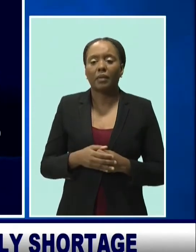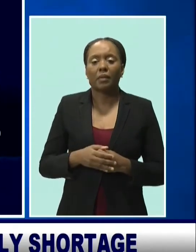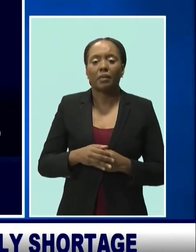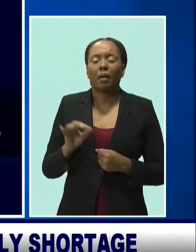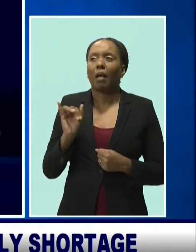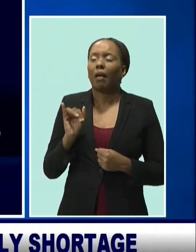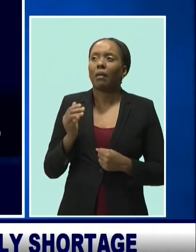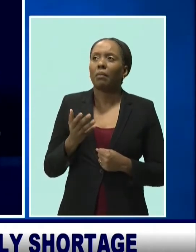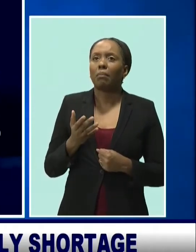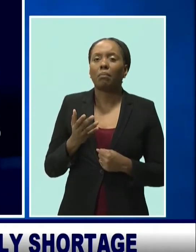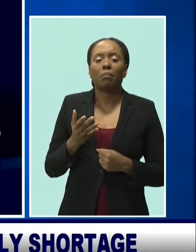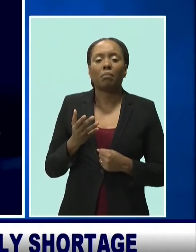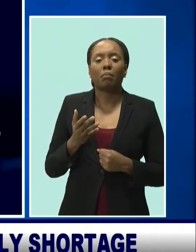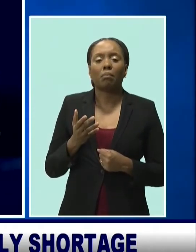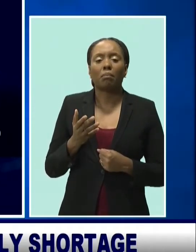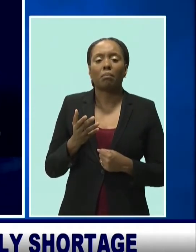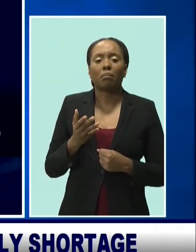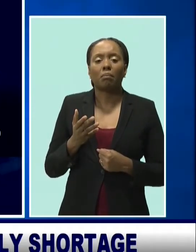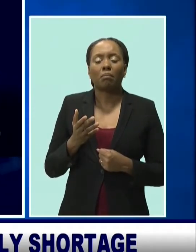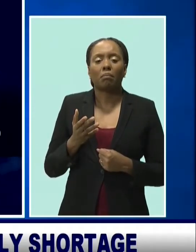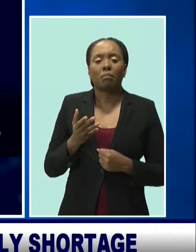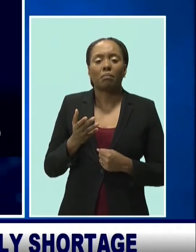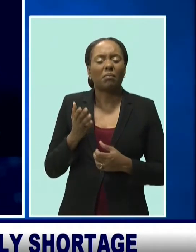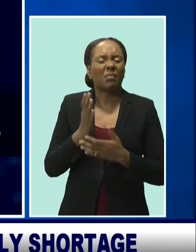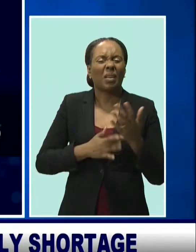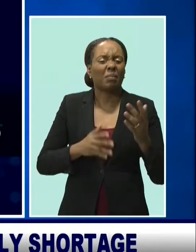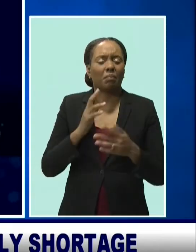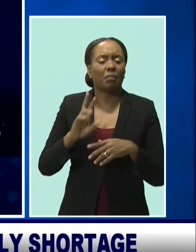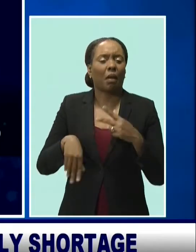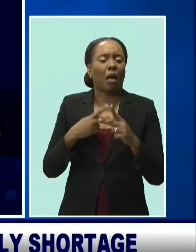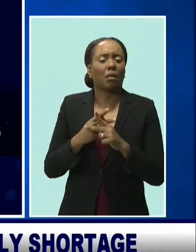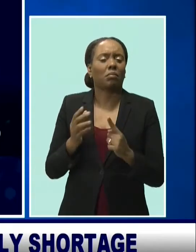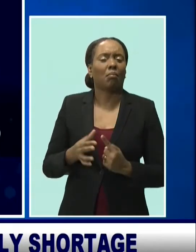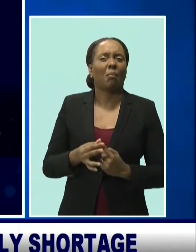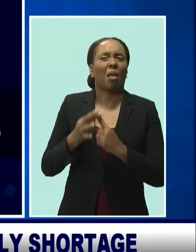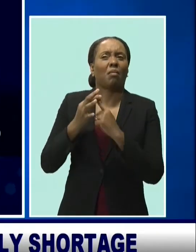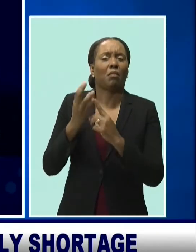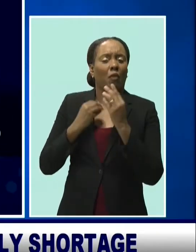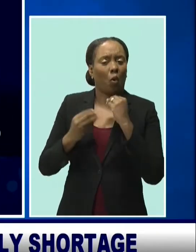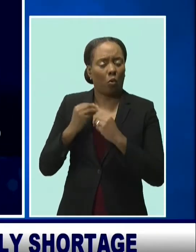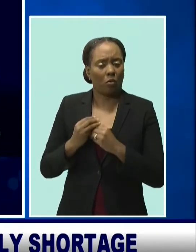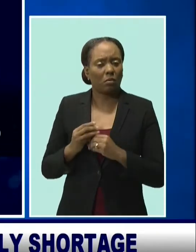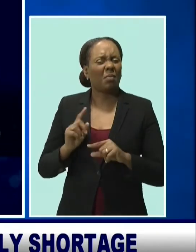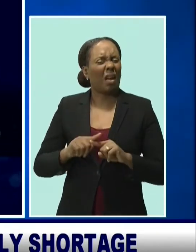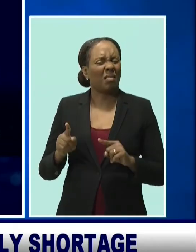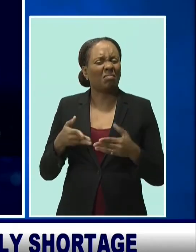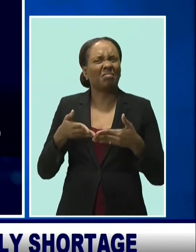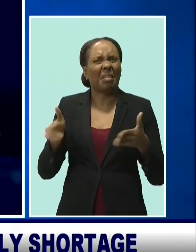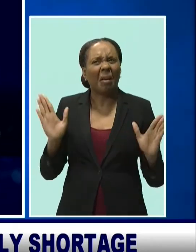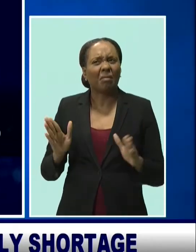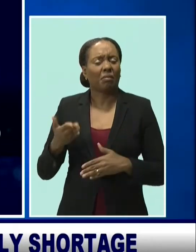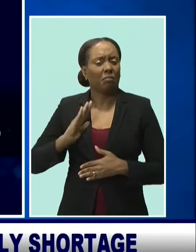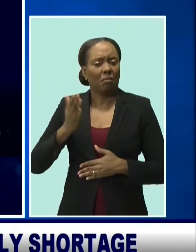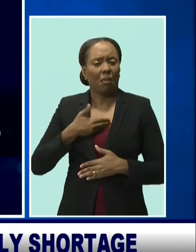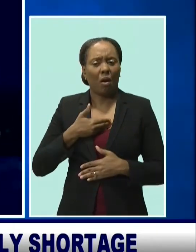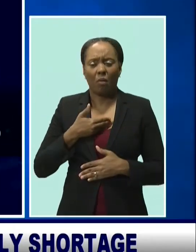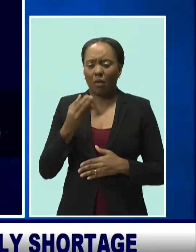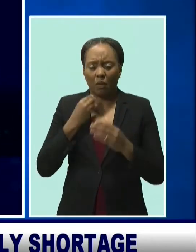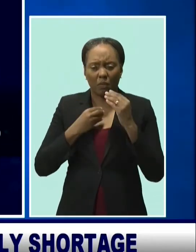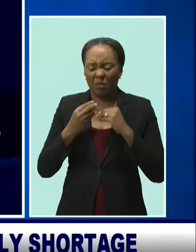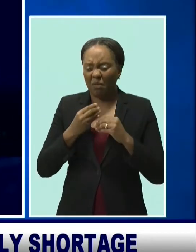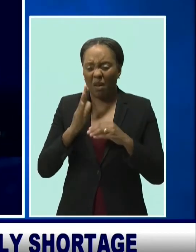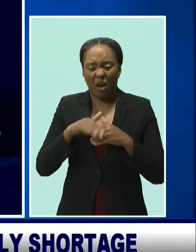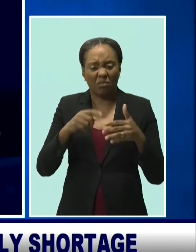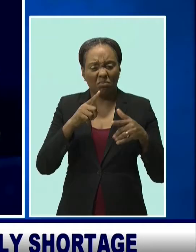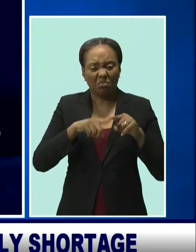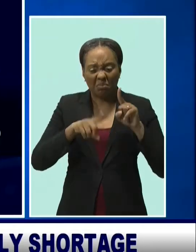items in certain types of food. But generally, our commodities items we are quite stable